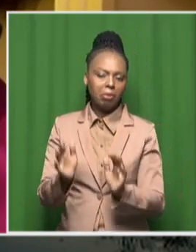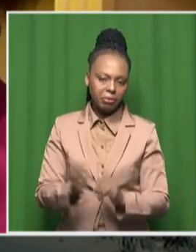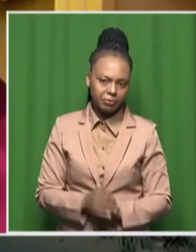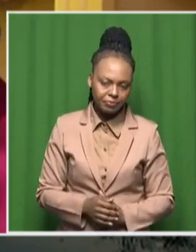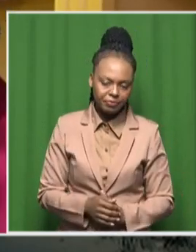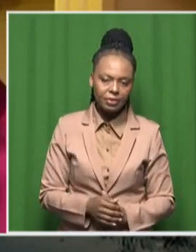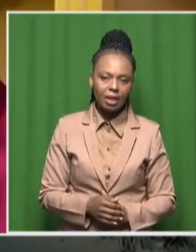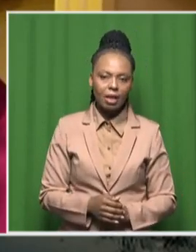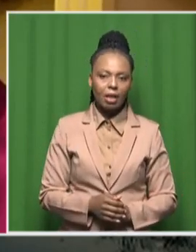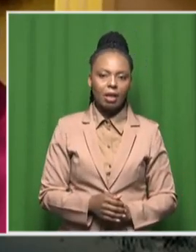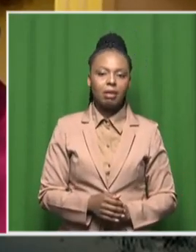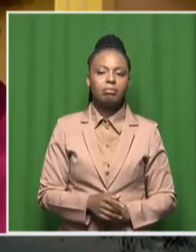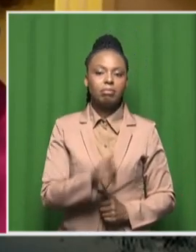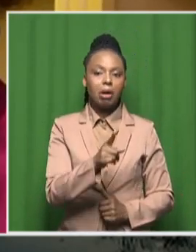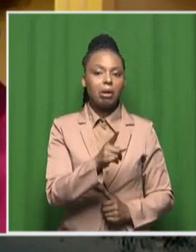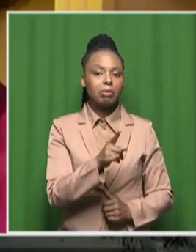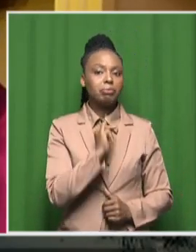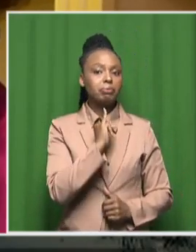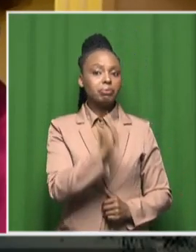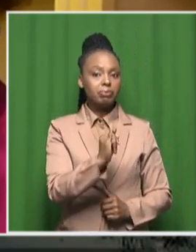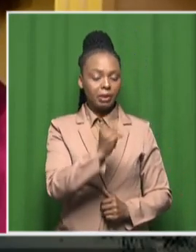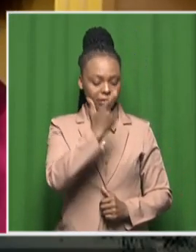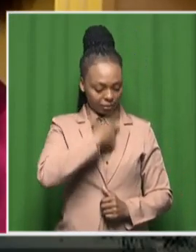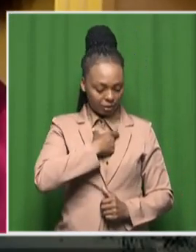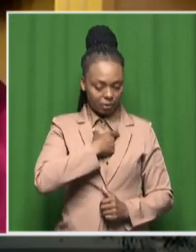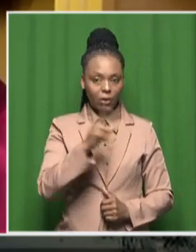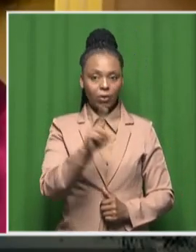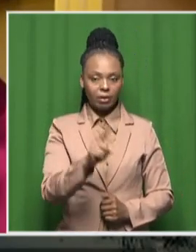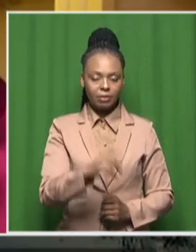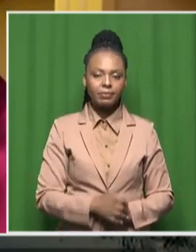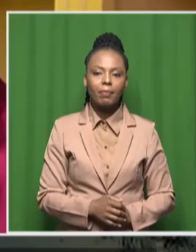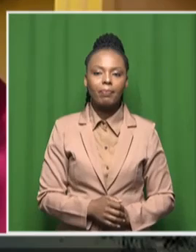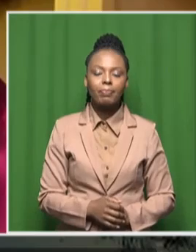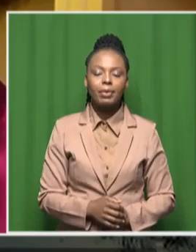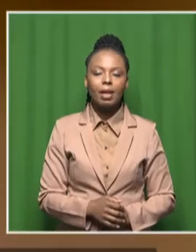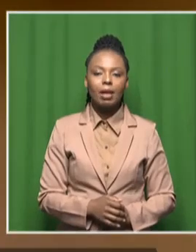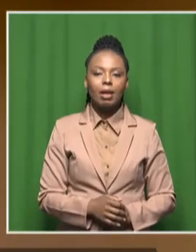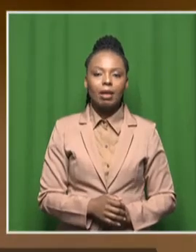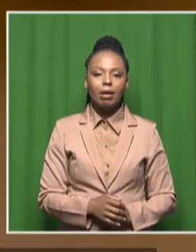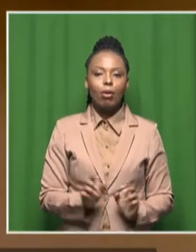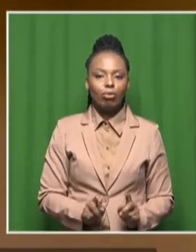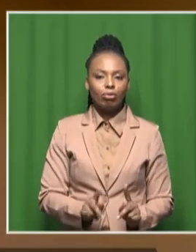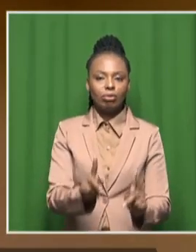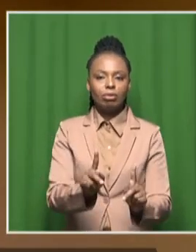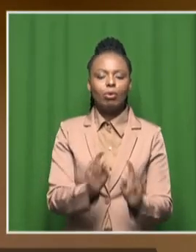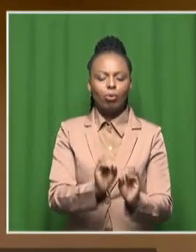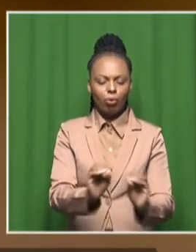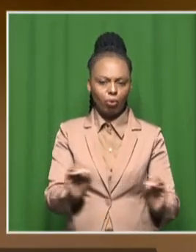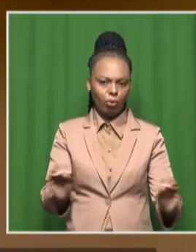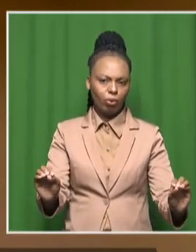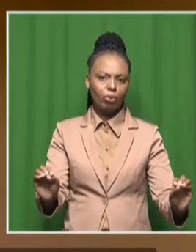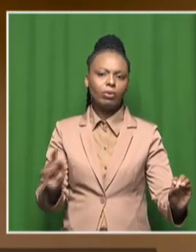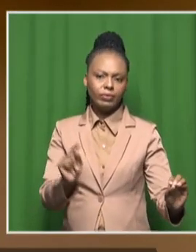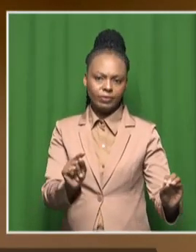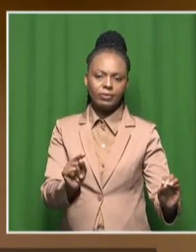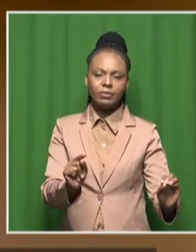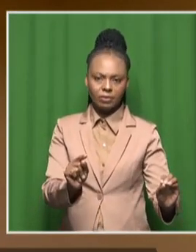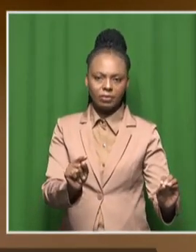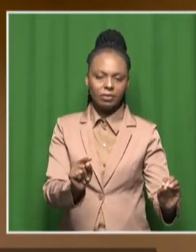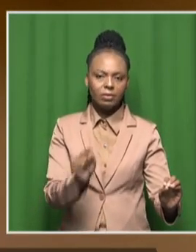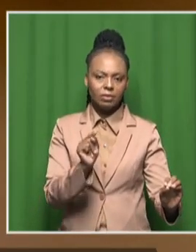The tragedy is that we have all the opportunities given to us by